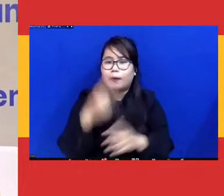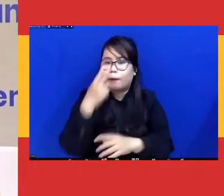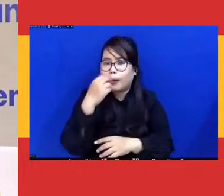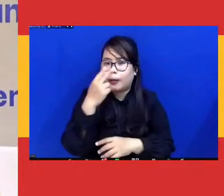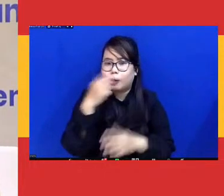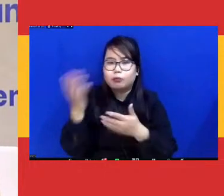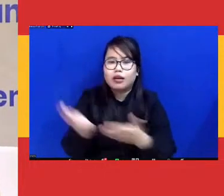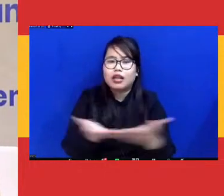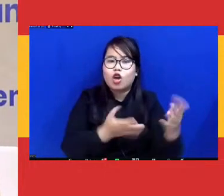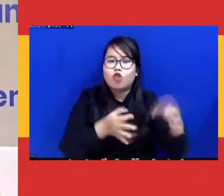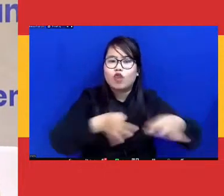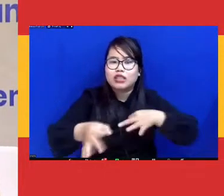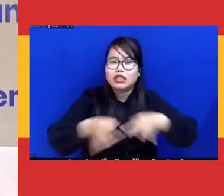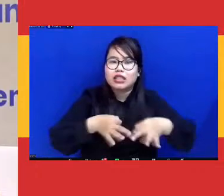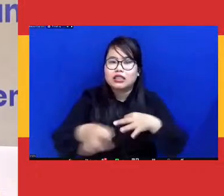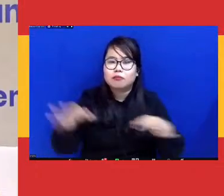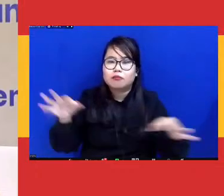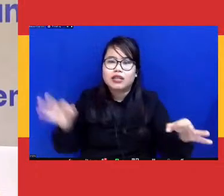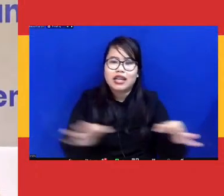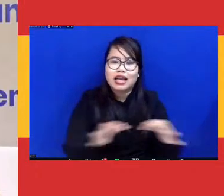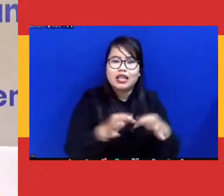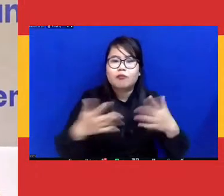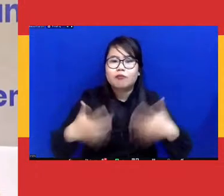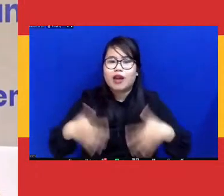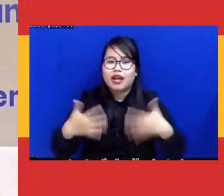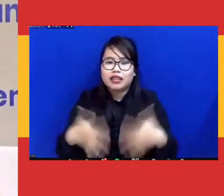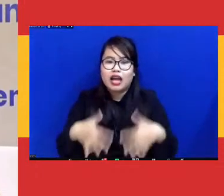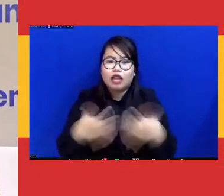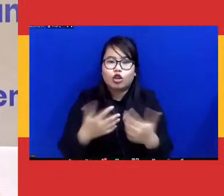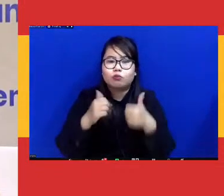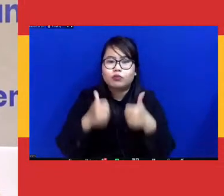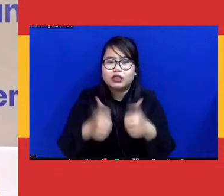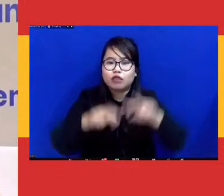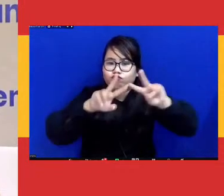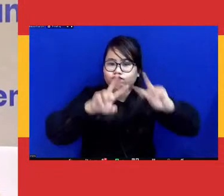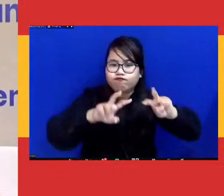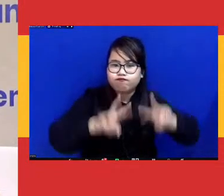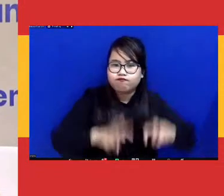groups, identify right issues, and